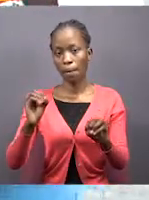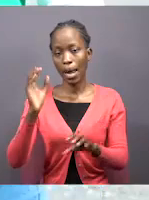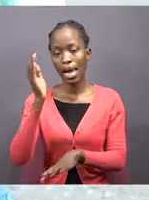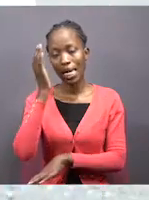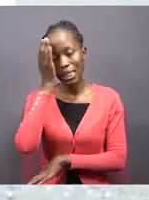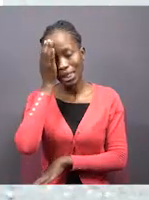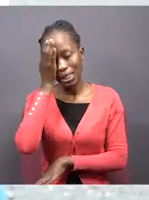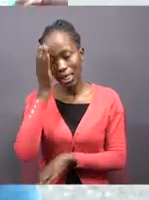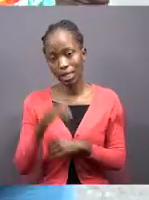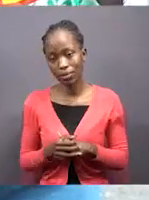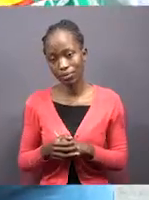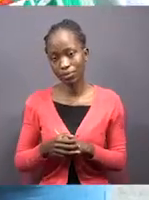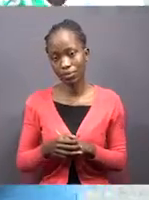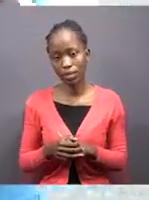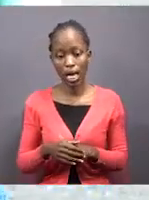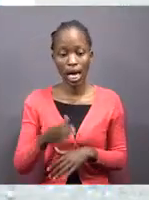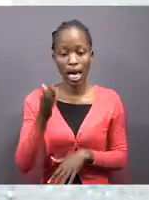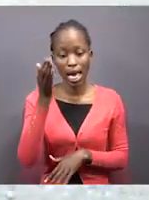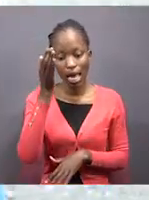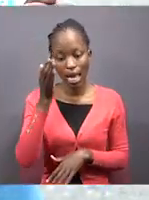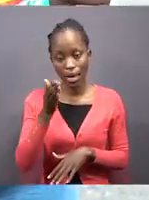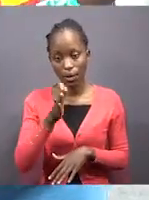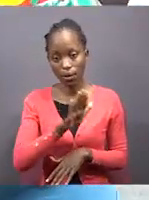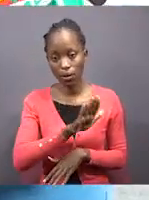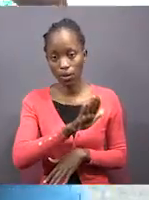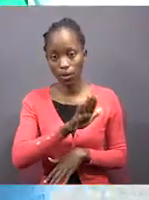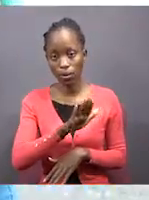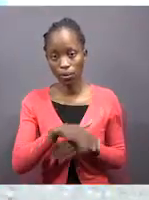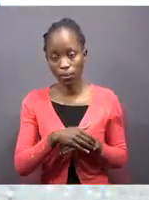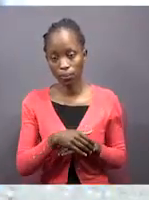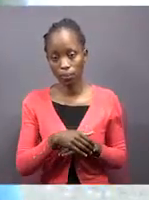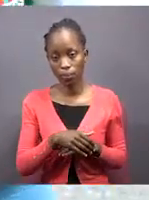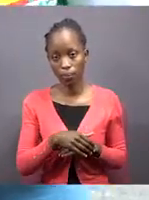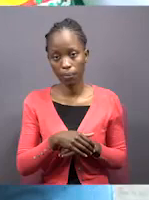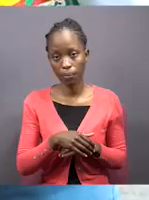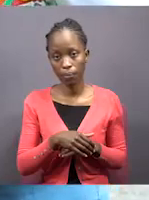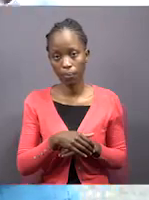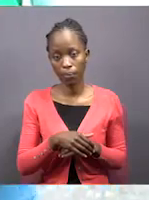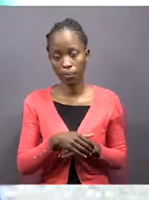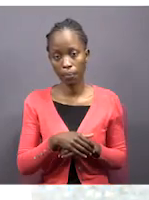Jacob. You have not wearied yourselves for me,